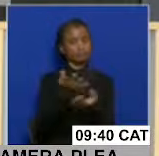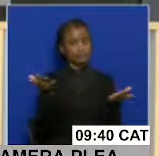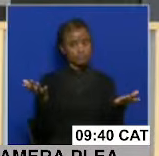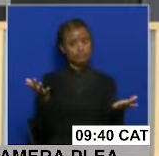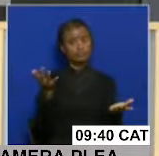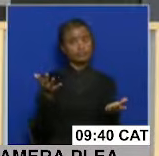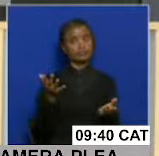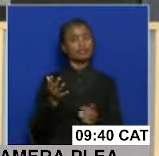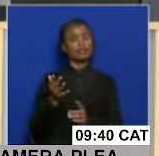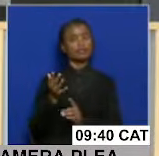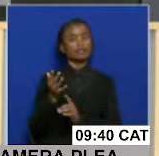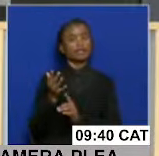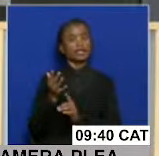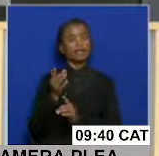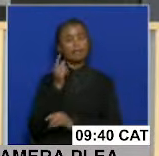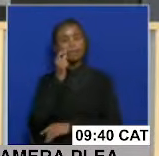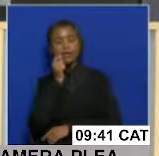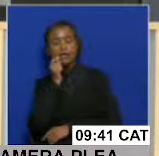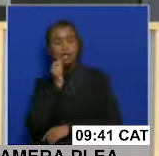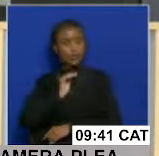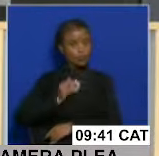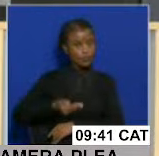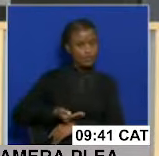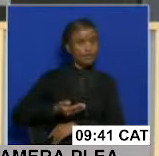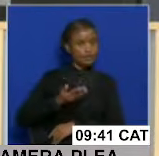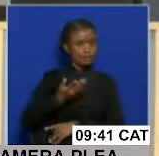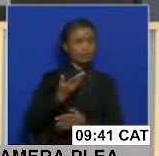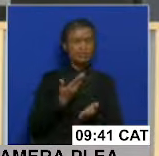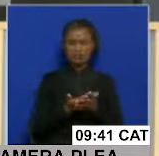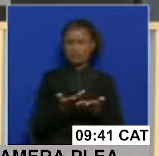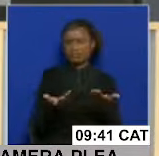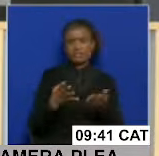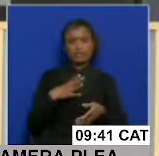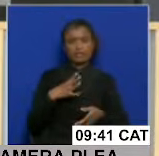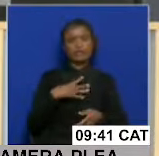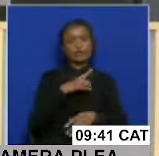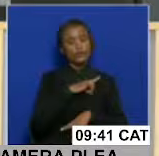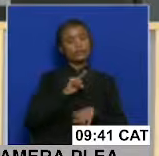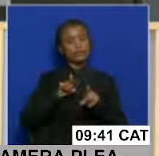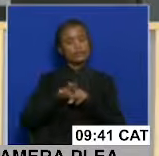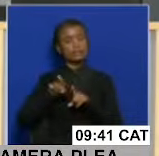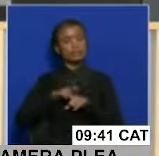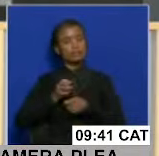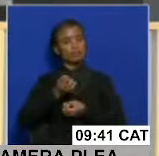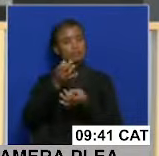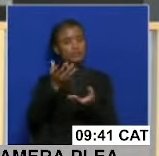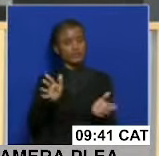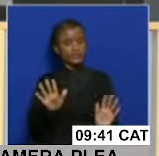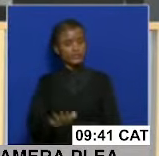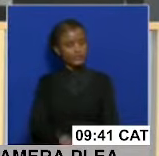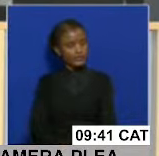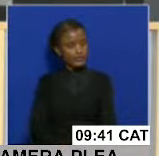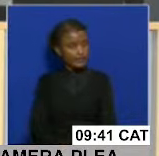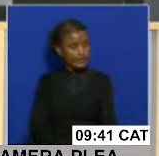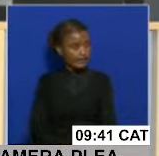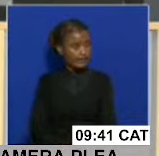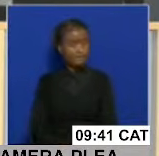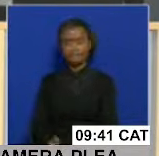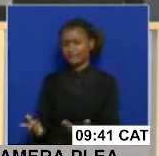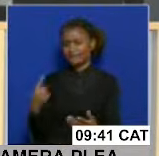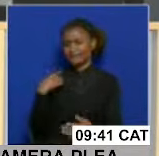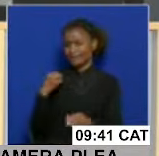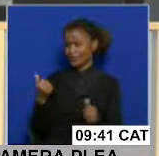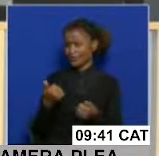Yes. Okay. I think you already said she, Yes.